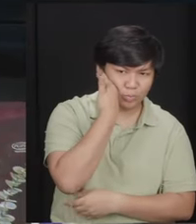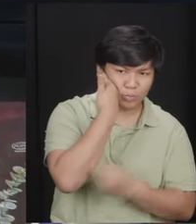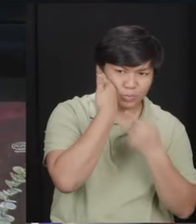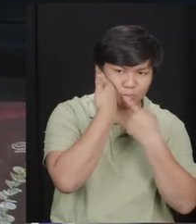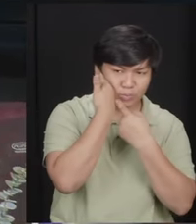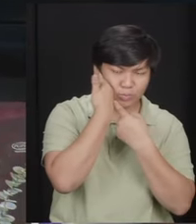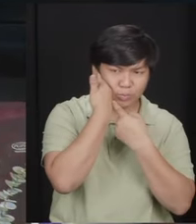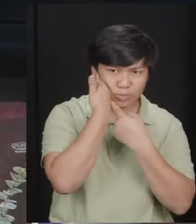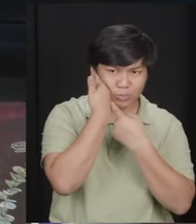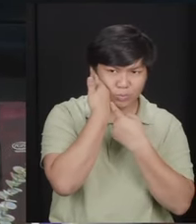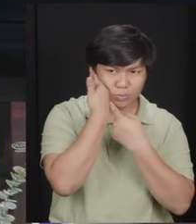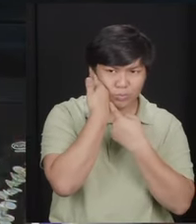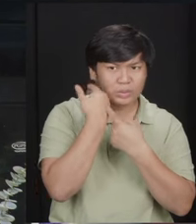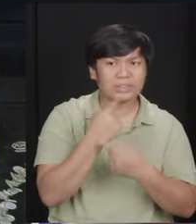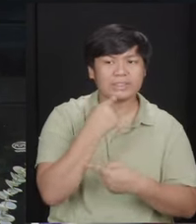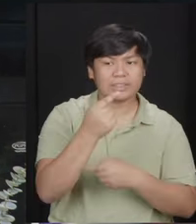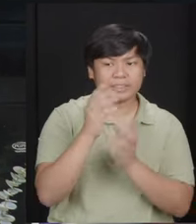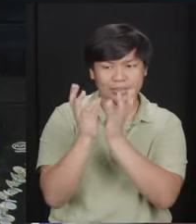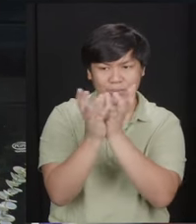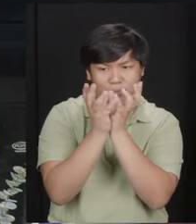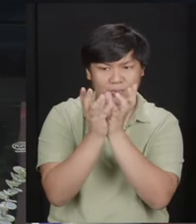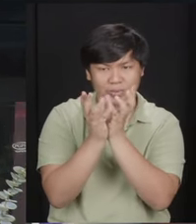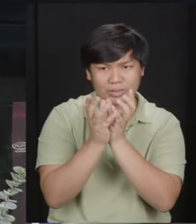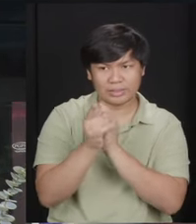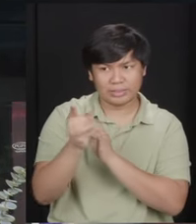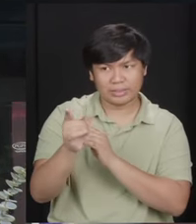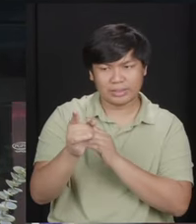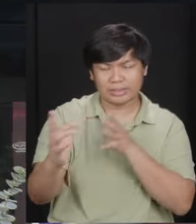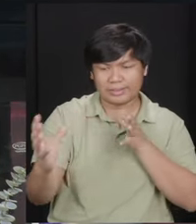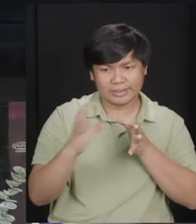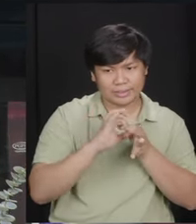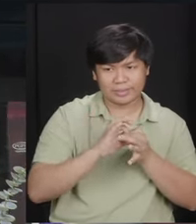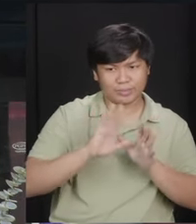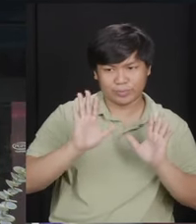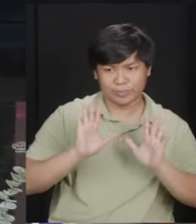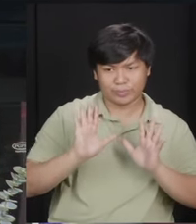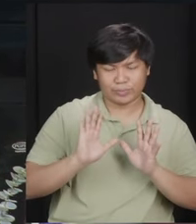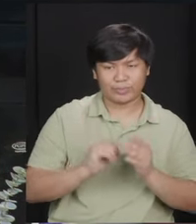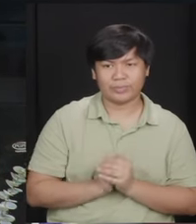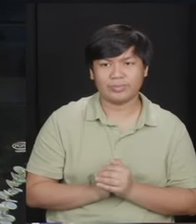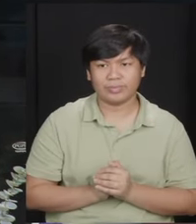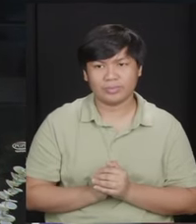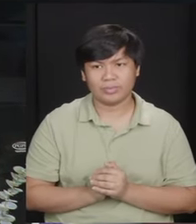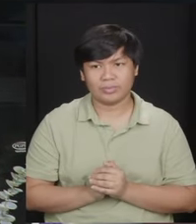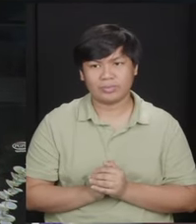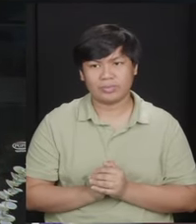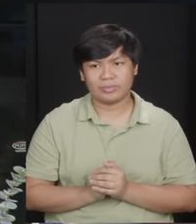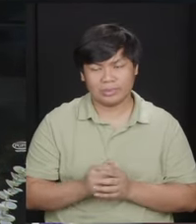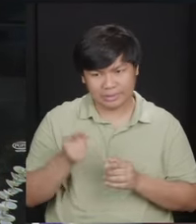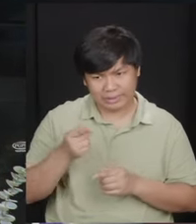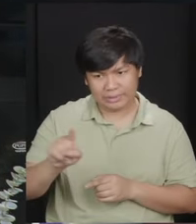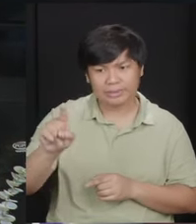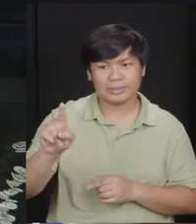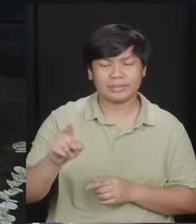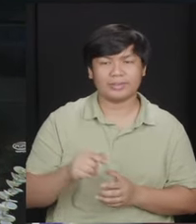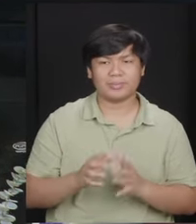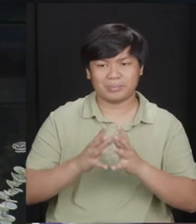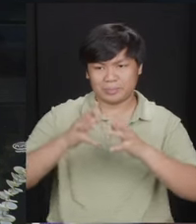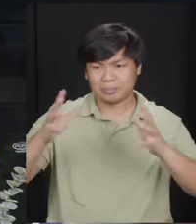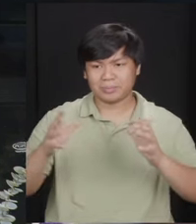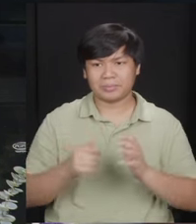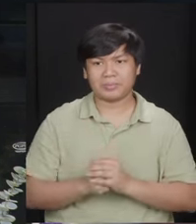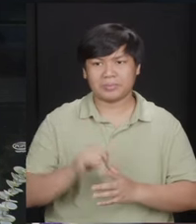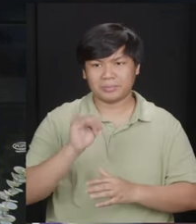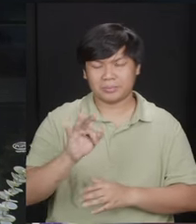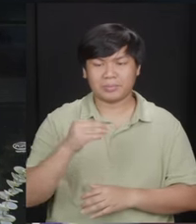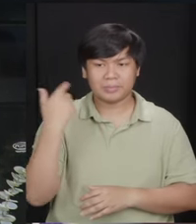the right side and tell the community he's no longer part of us. It was considered the ultimate insult. So if somebody did that